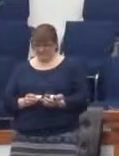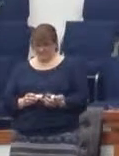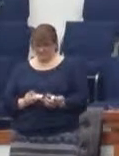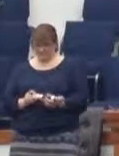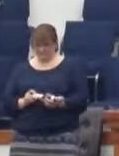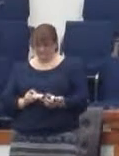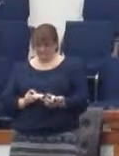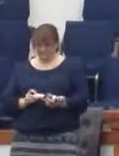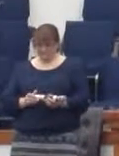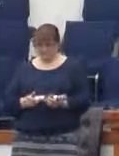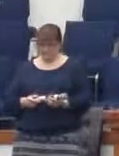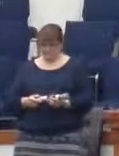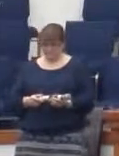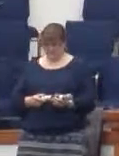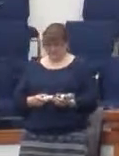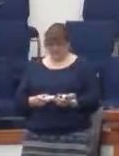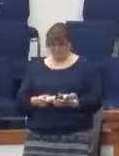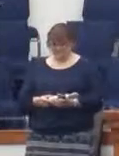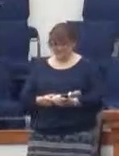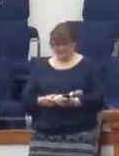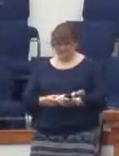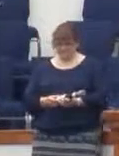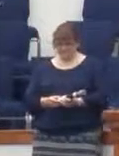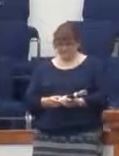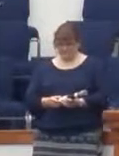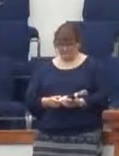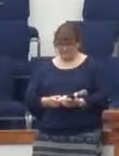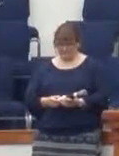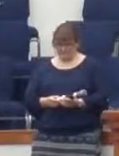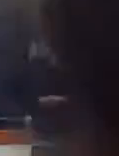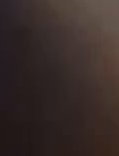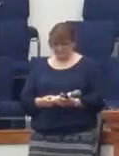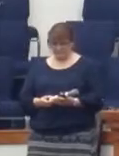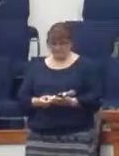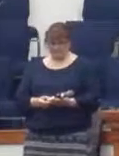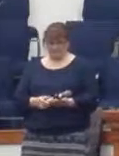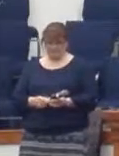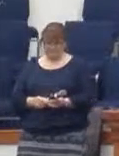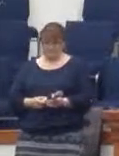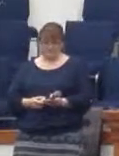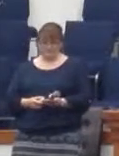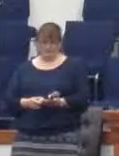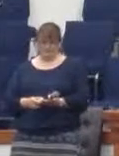enjoy the message in this song. My name is Lazarus.